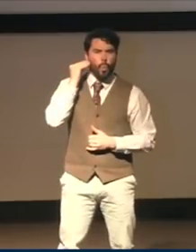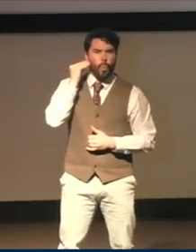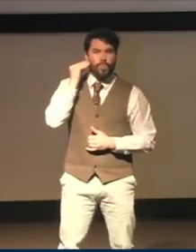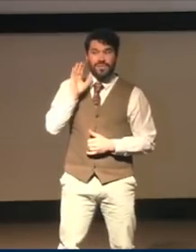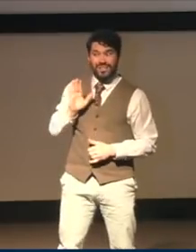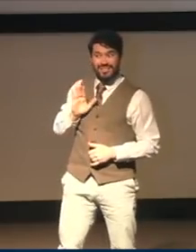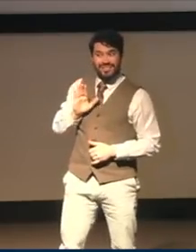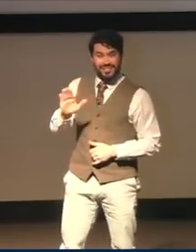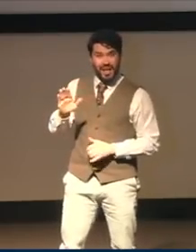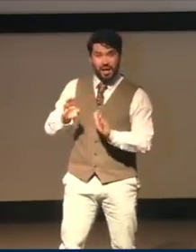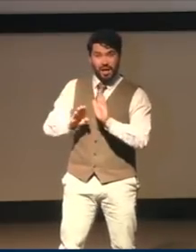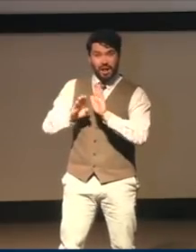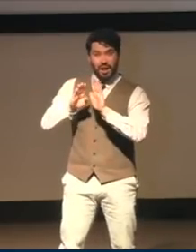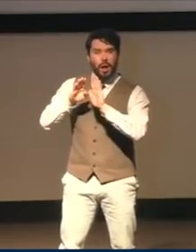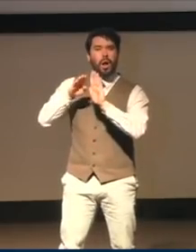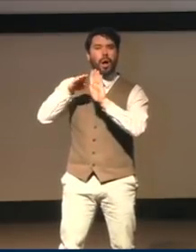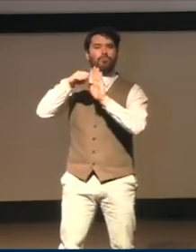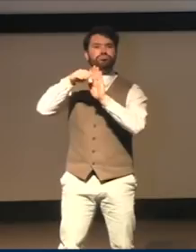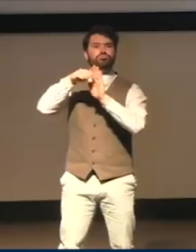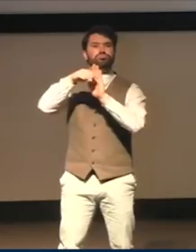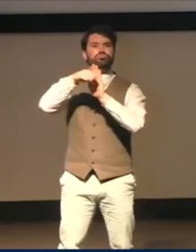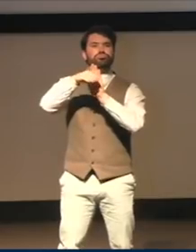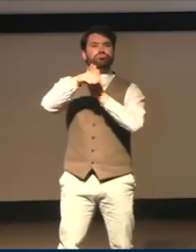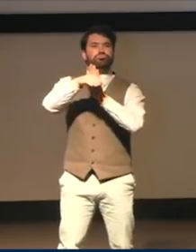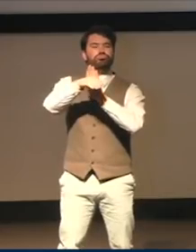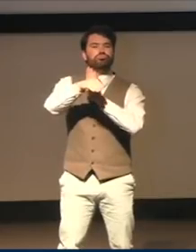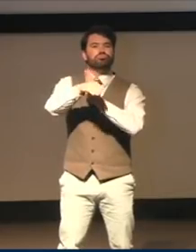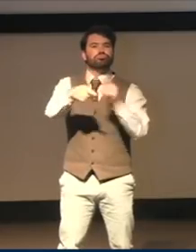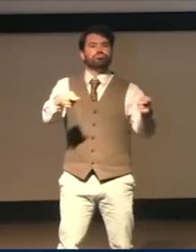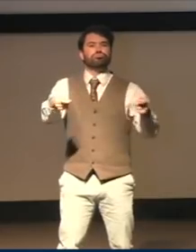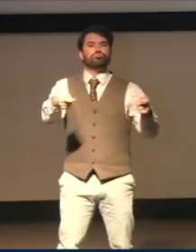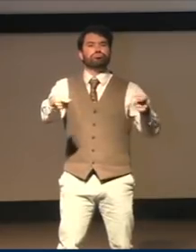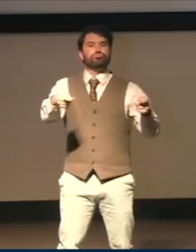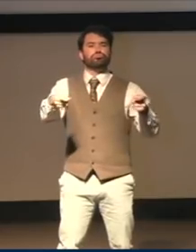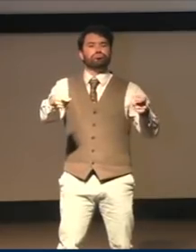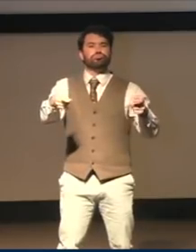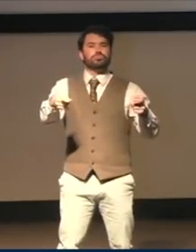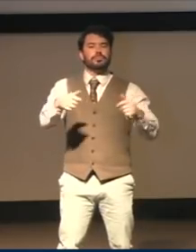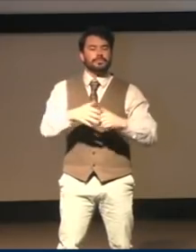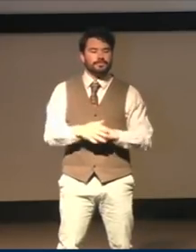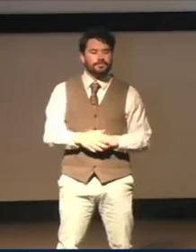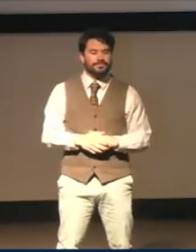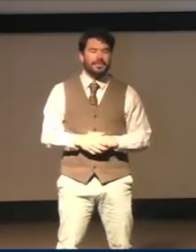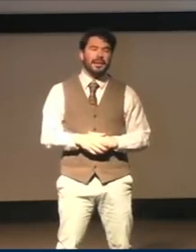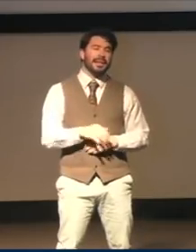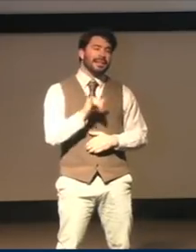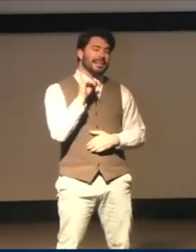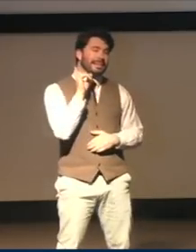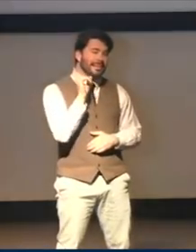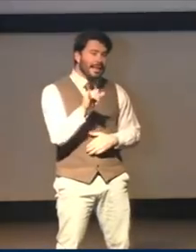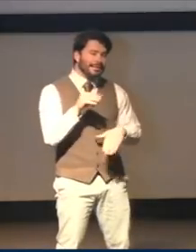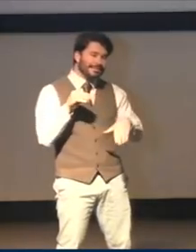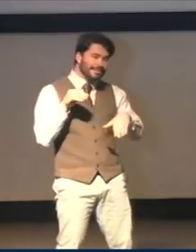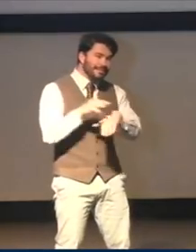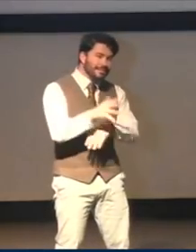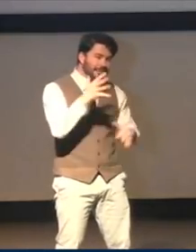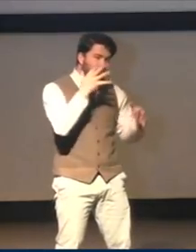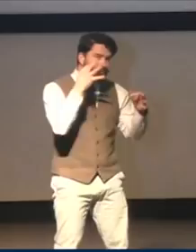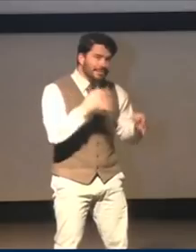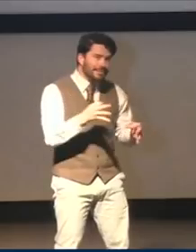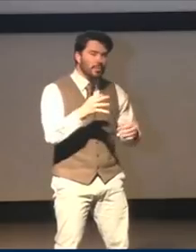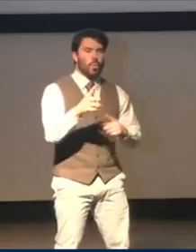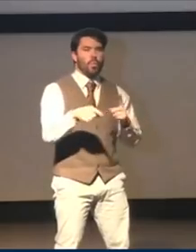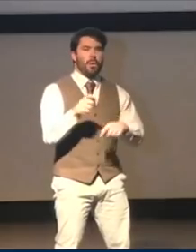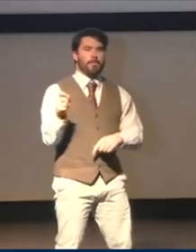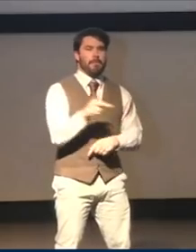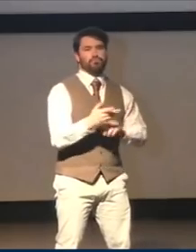their curve. But it also has an impact on when we can return to normal. So